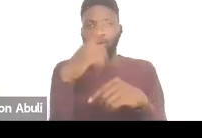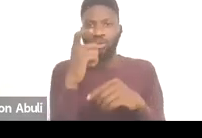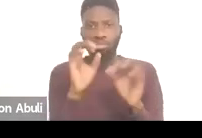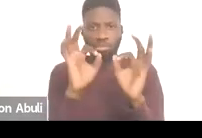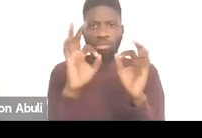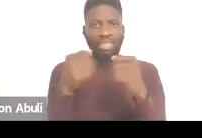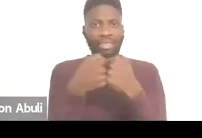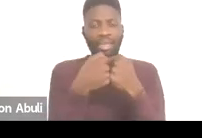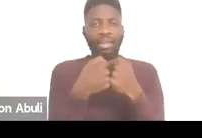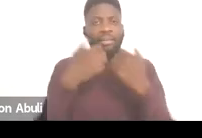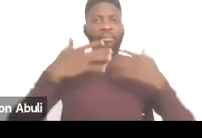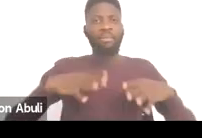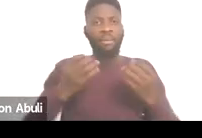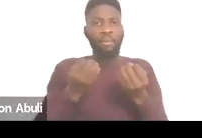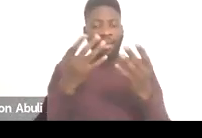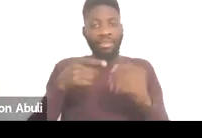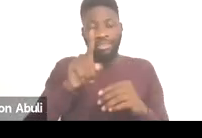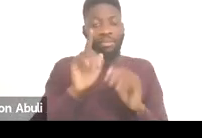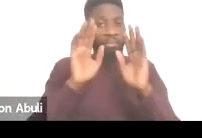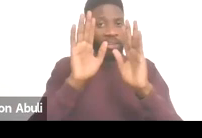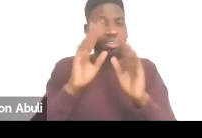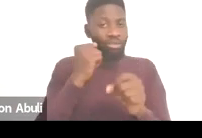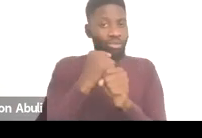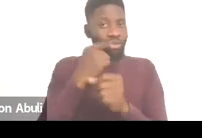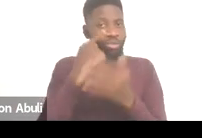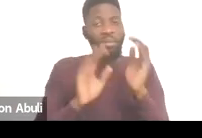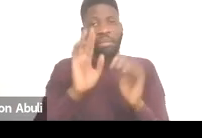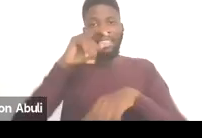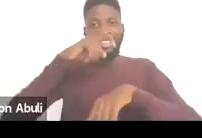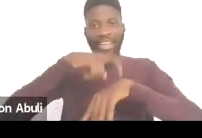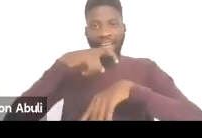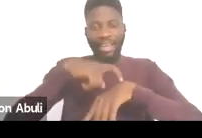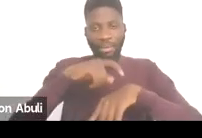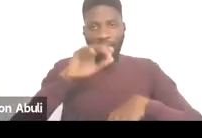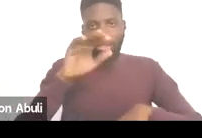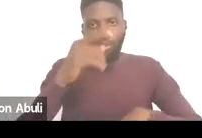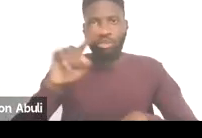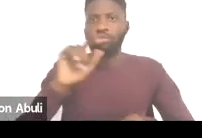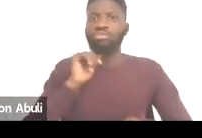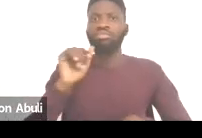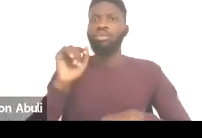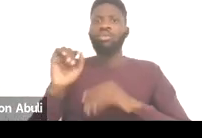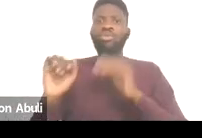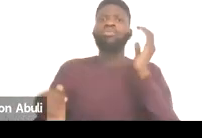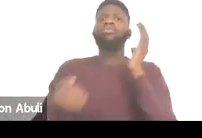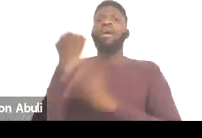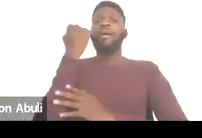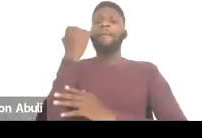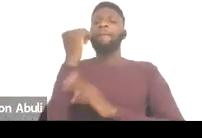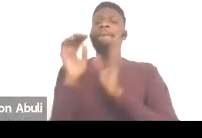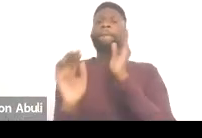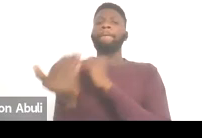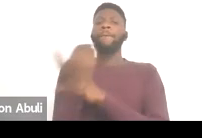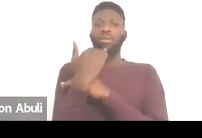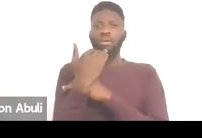people. What you need to do is to ensure that your timing is right. You don't wake up in the morning before you do anything, and the first thing you ask is